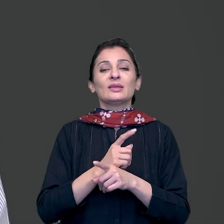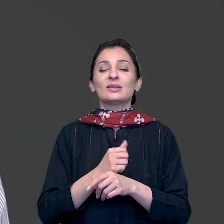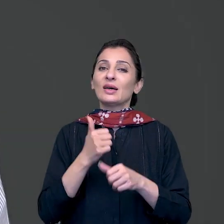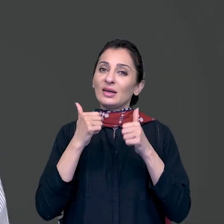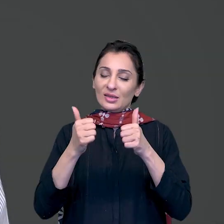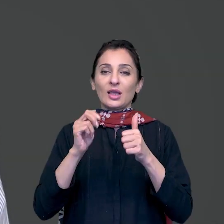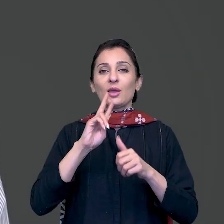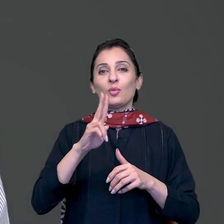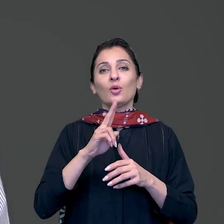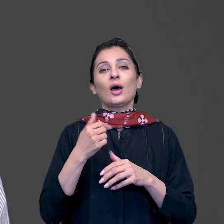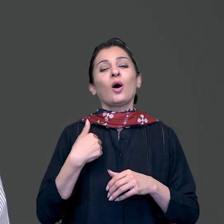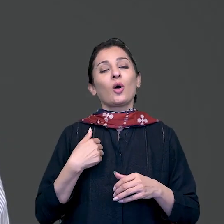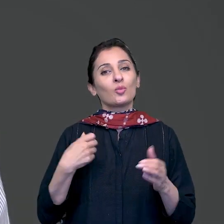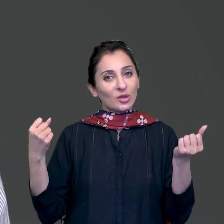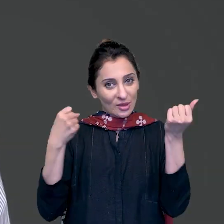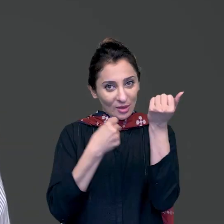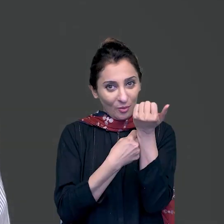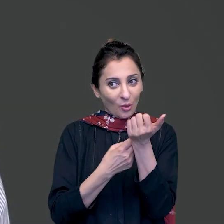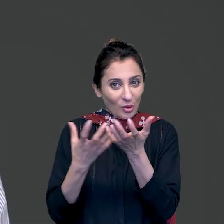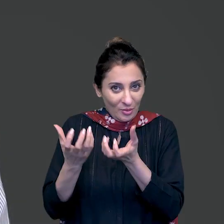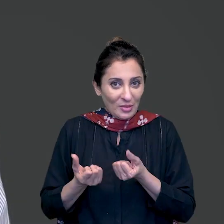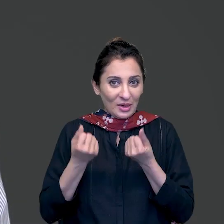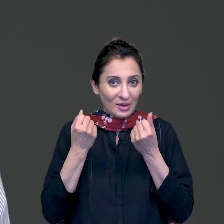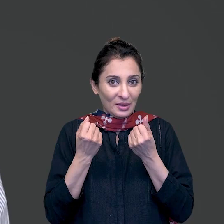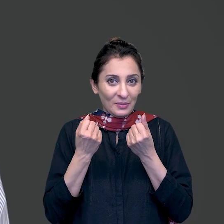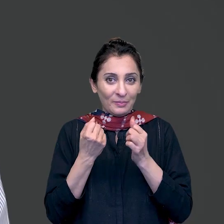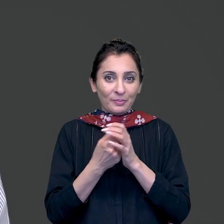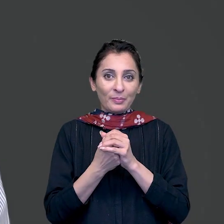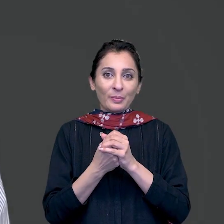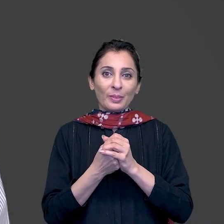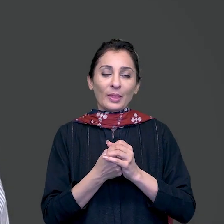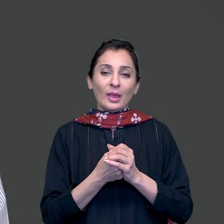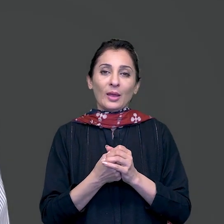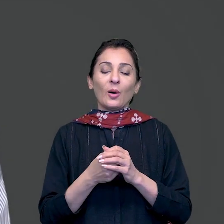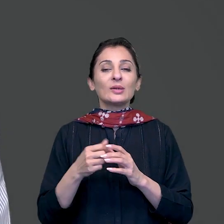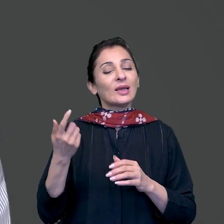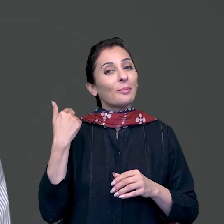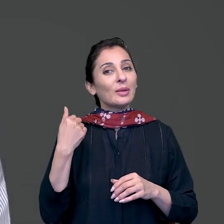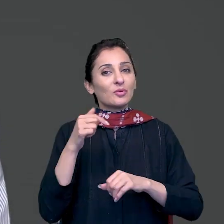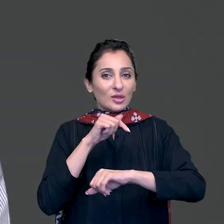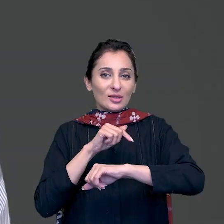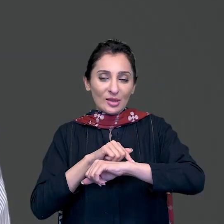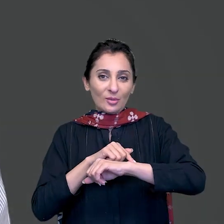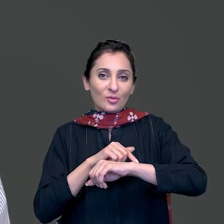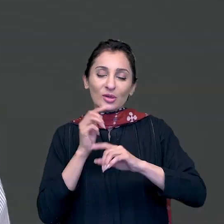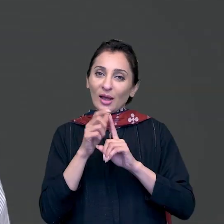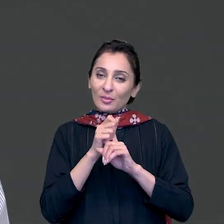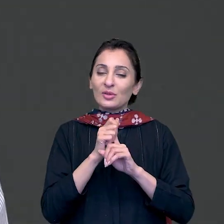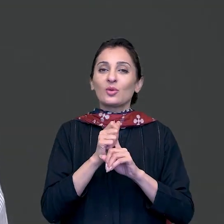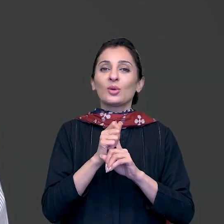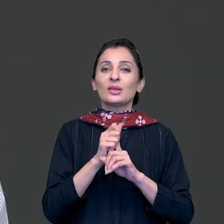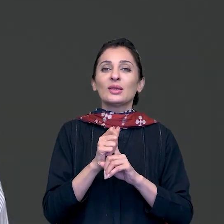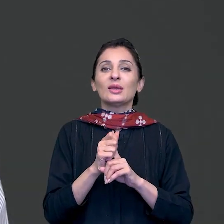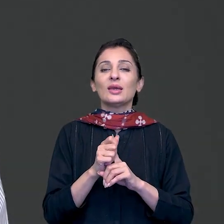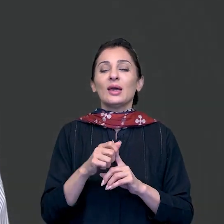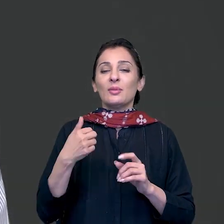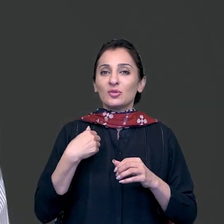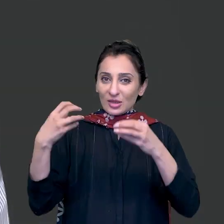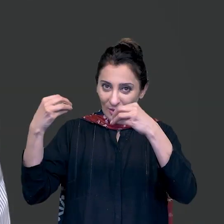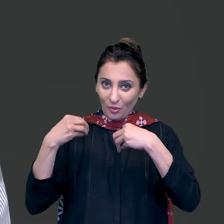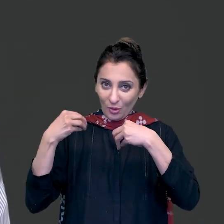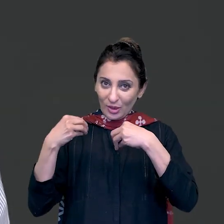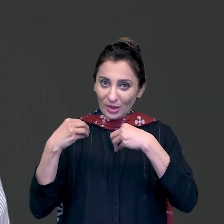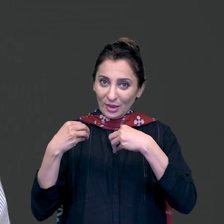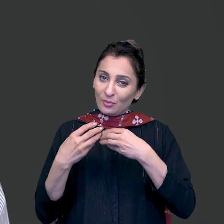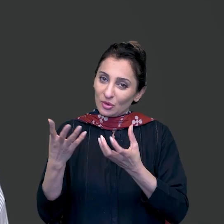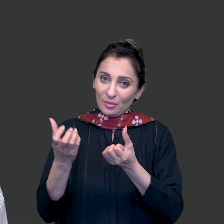at that time. And they were right, and they supported me throughout this journey. Countless teachers that were there for me when I needed them, and